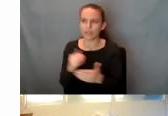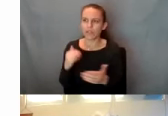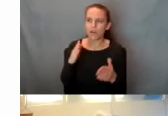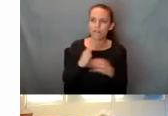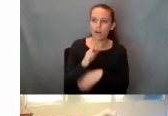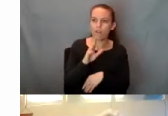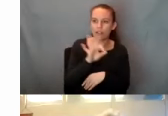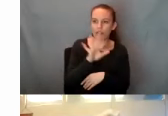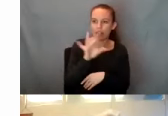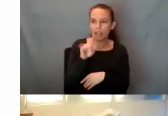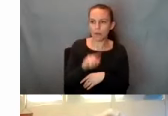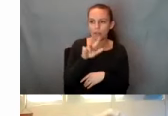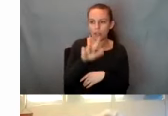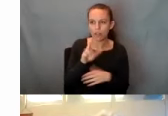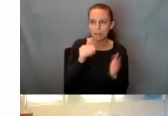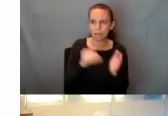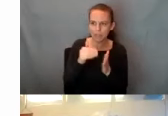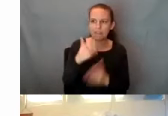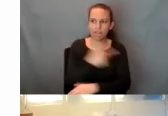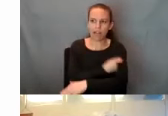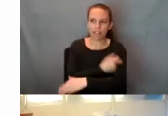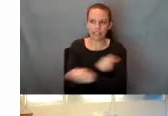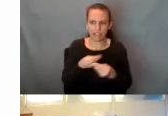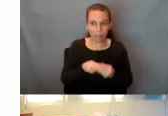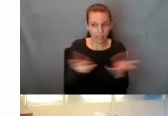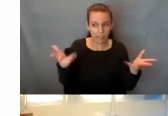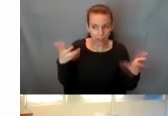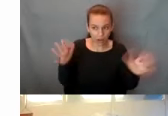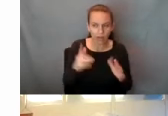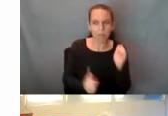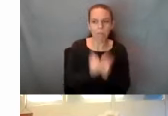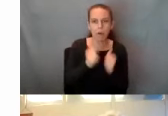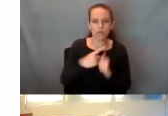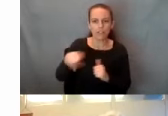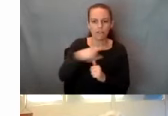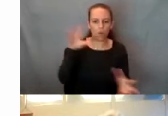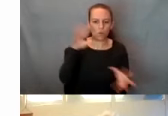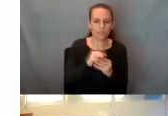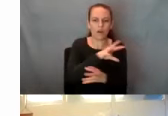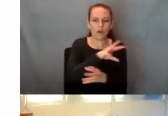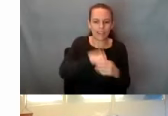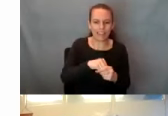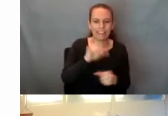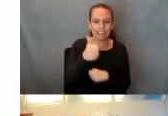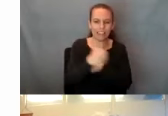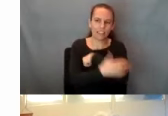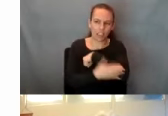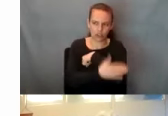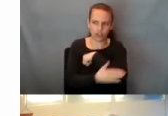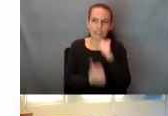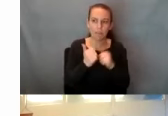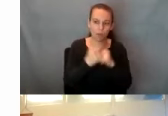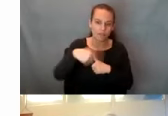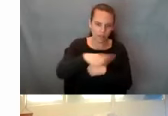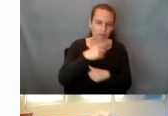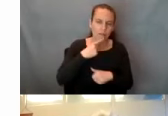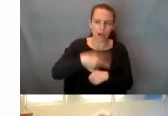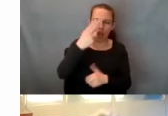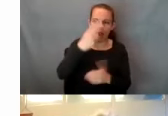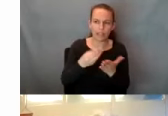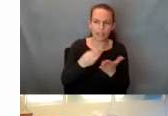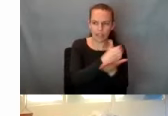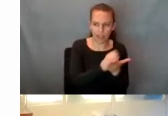of these in 10 countries. And these are all high income countries, but 7 different vaccines are being